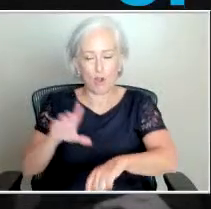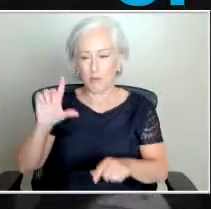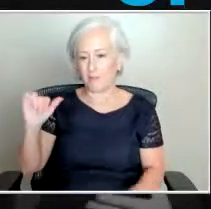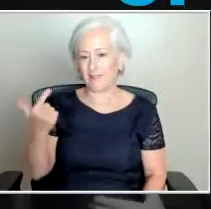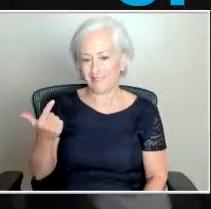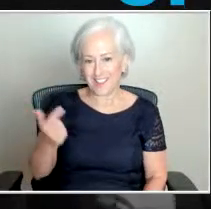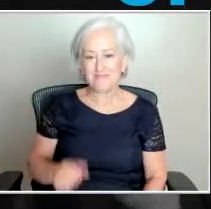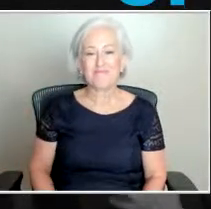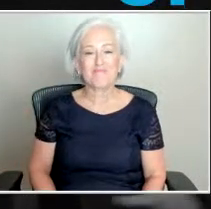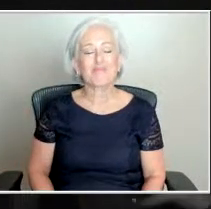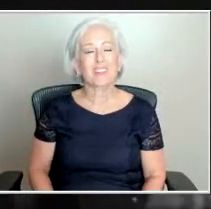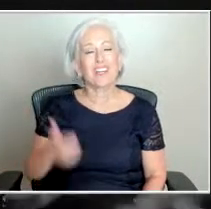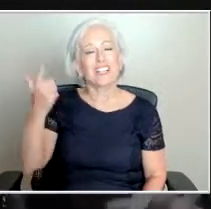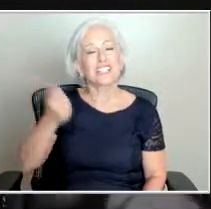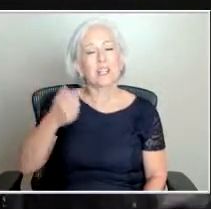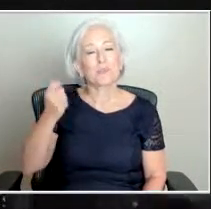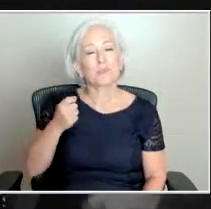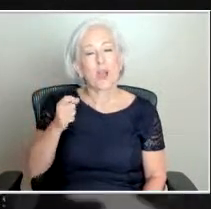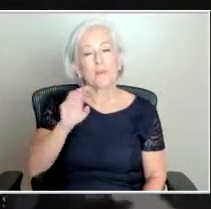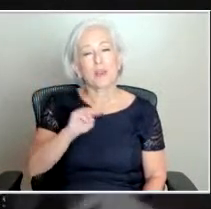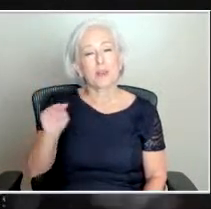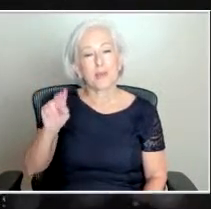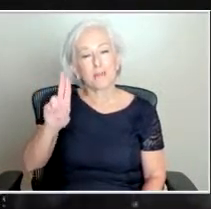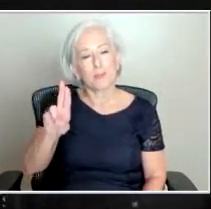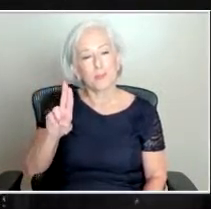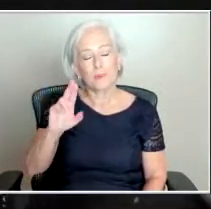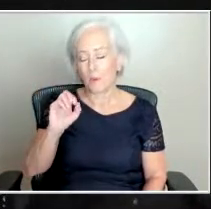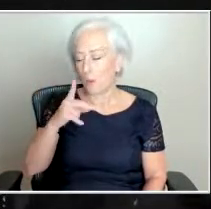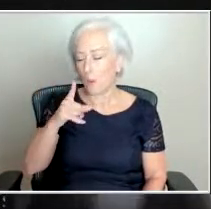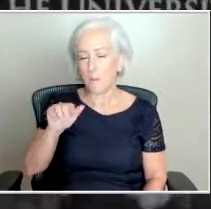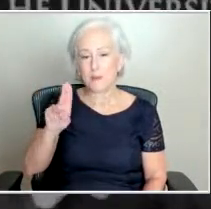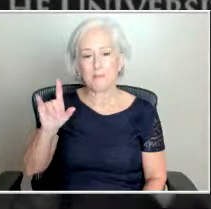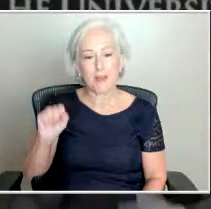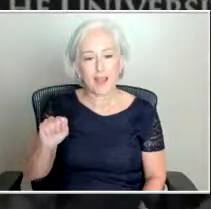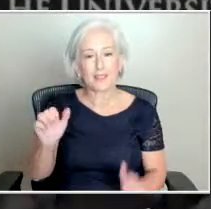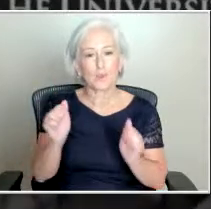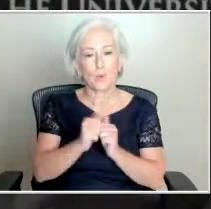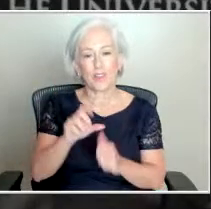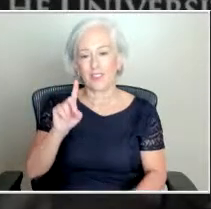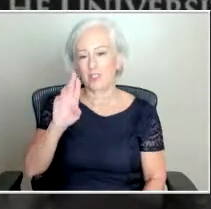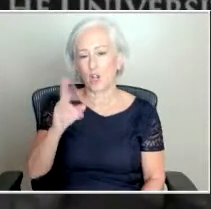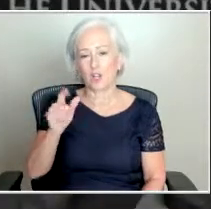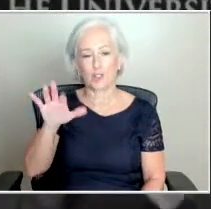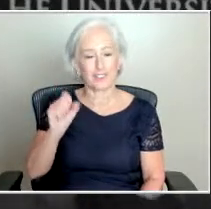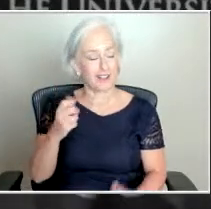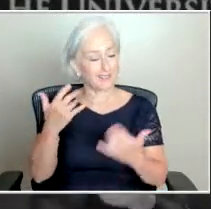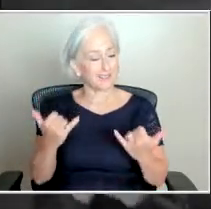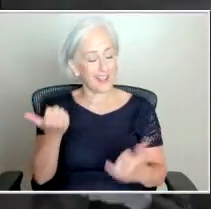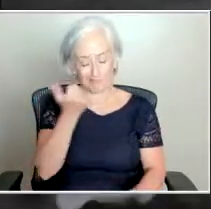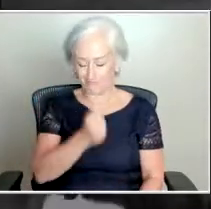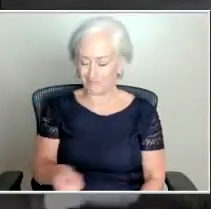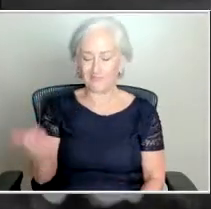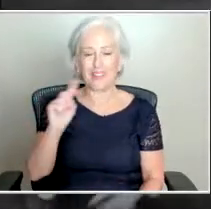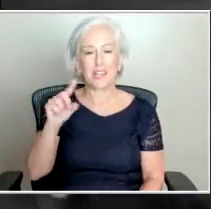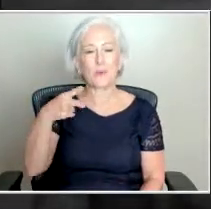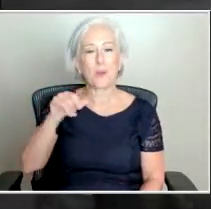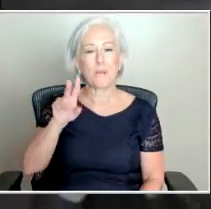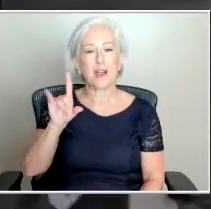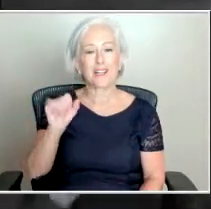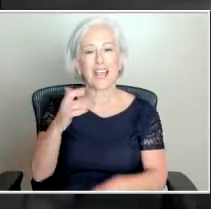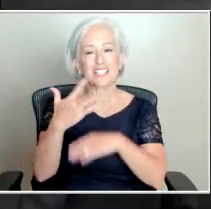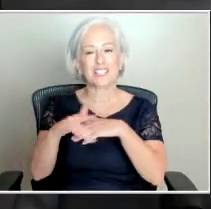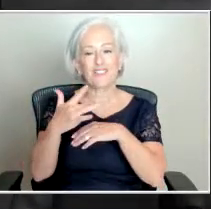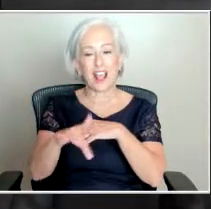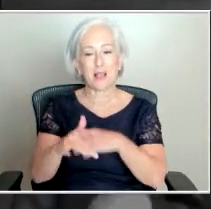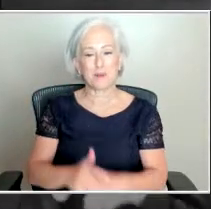Subscribe to our Morning Medical Update and Open Mics with Dr. Stites podcast. Now, everywhere podcasts are available.